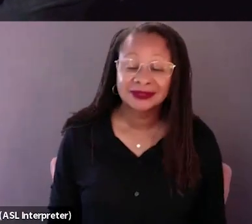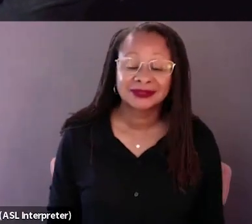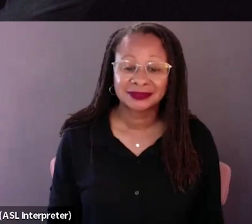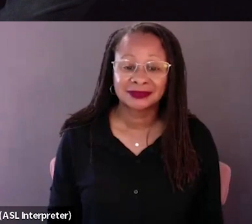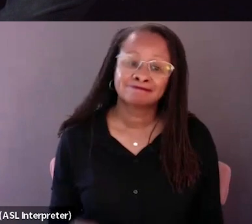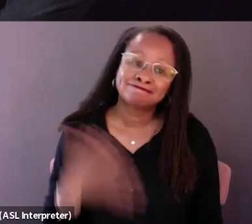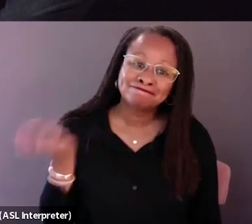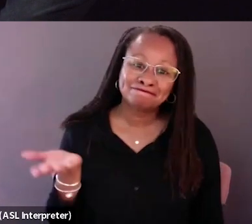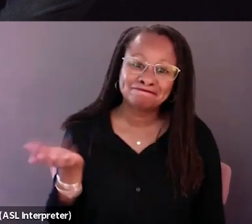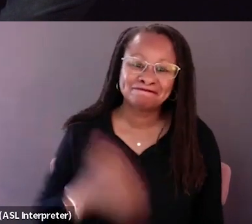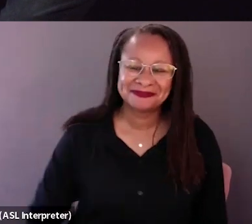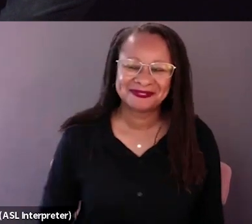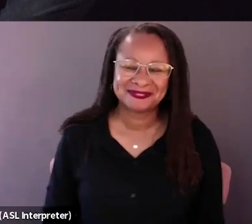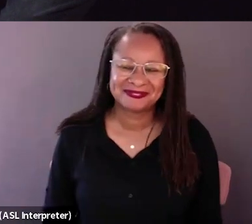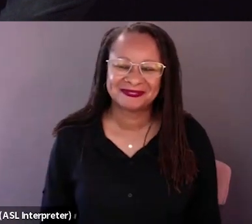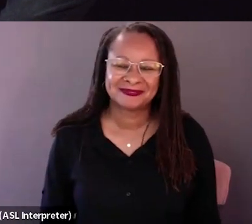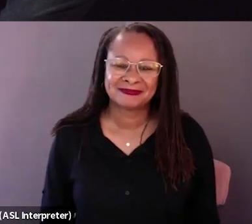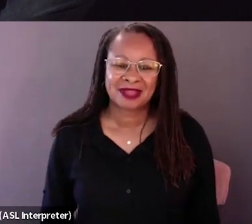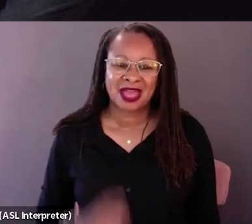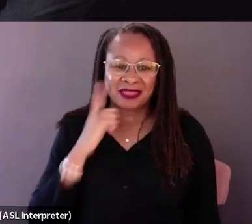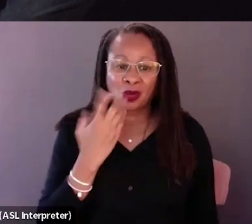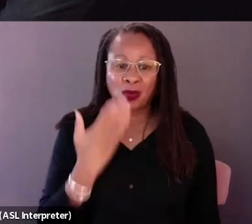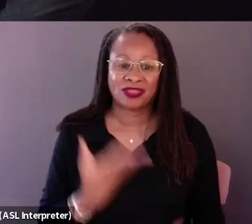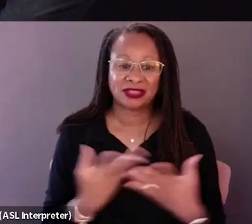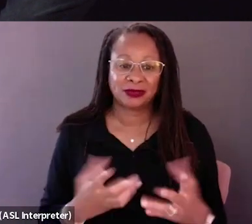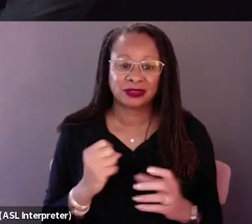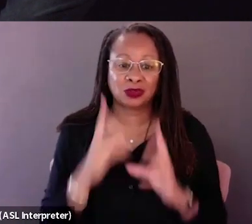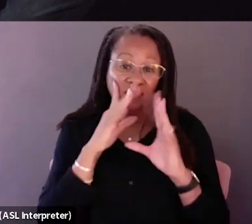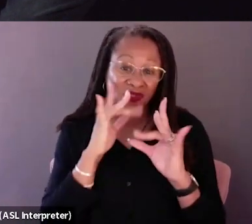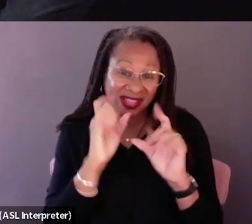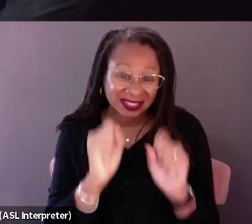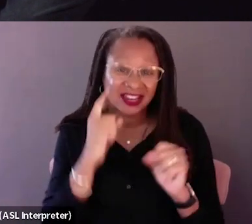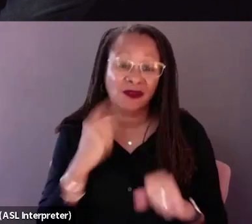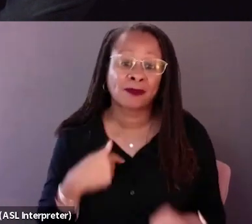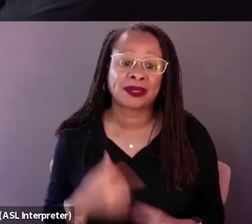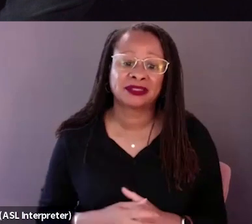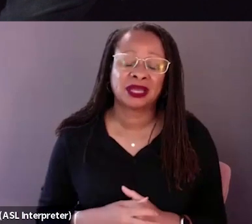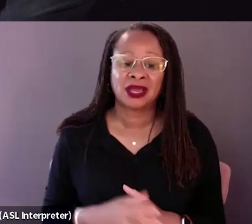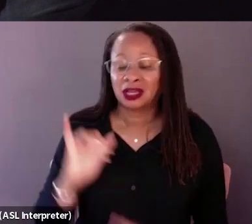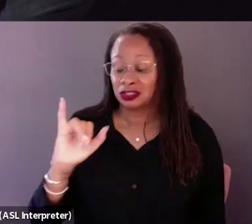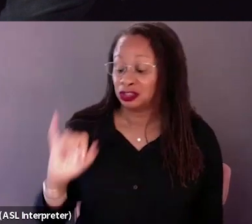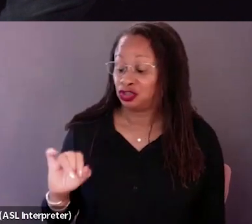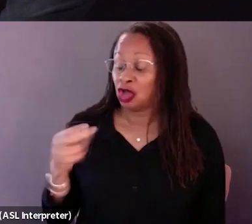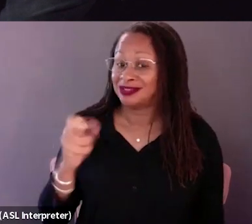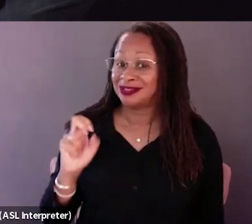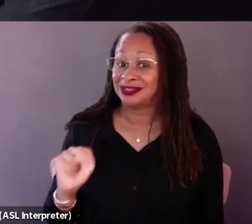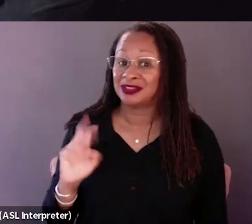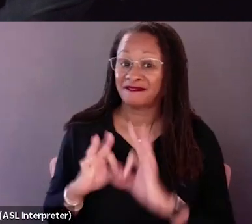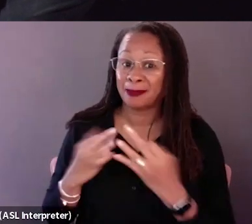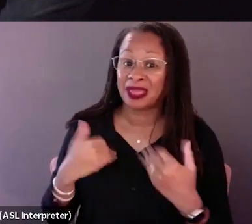No, you know, I think one of the things that was so fascinating to me is the Johnsons have this